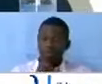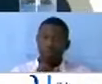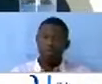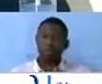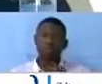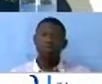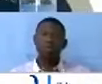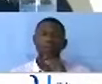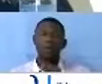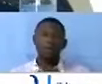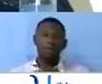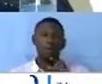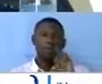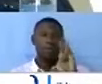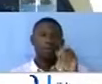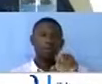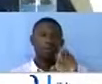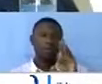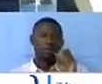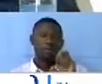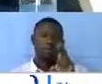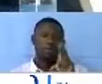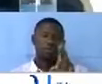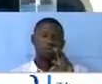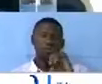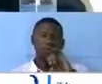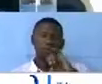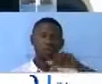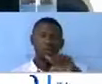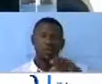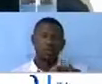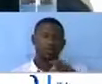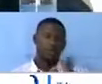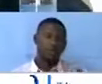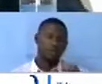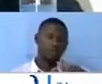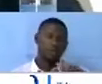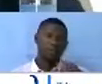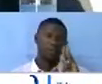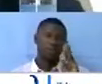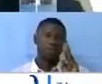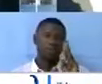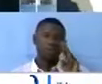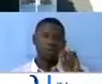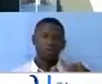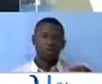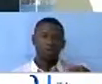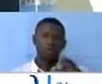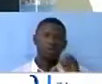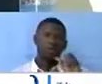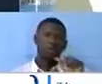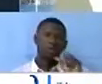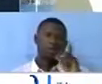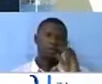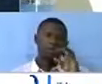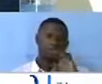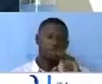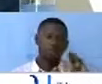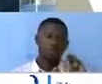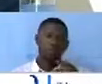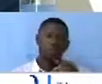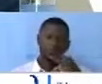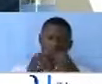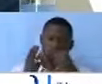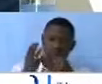Jangha, Bunja Dabo, Tamsir Jase, Wasa Kamara, Alpha Ba, Yaya Dabo, Omar Fall Keita,